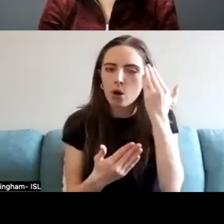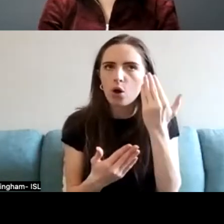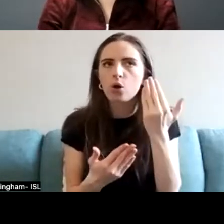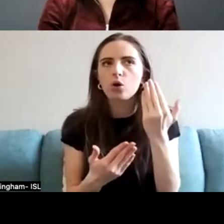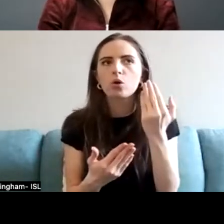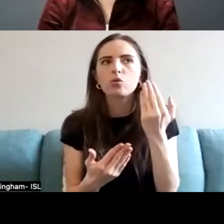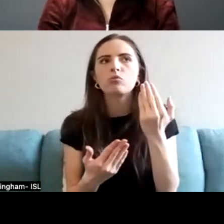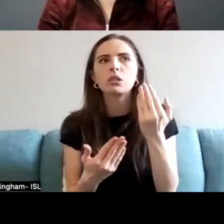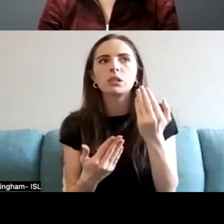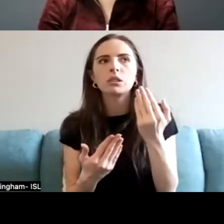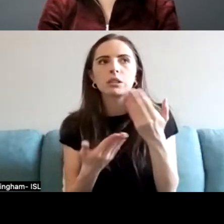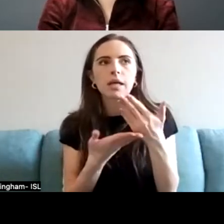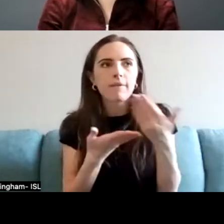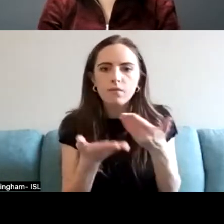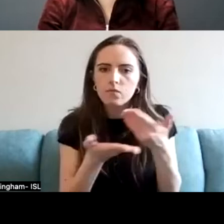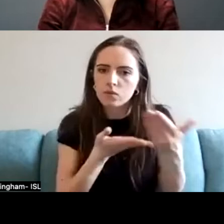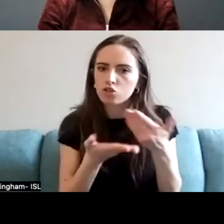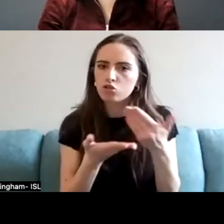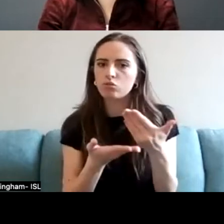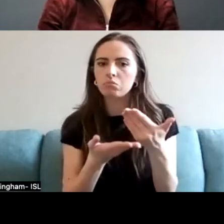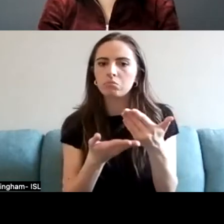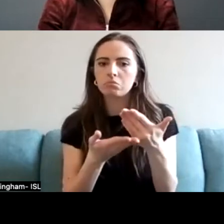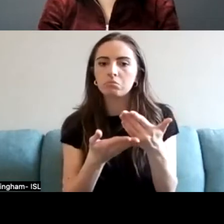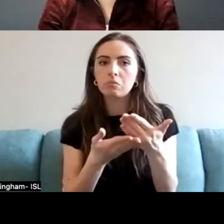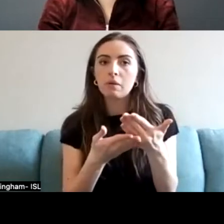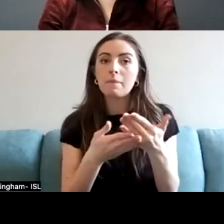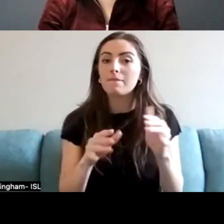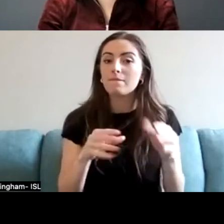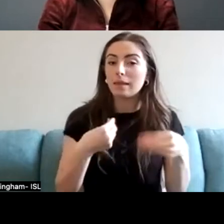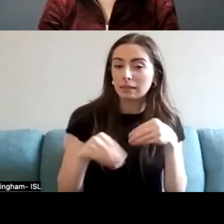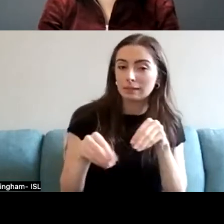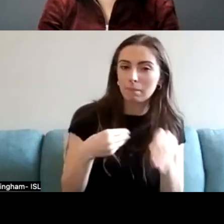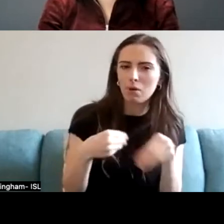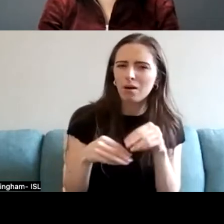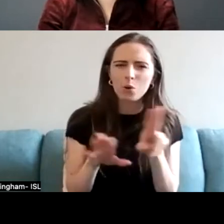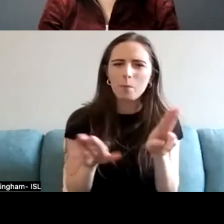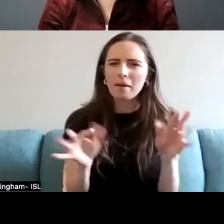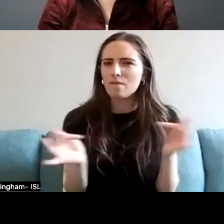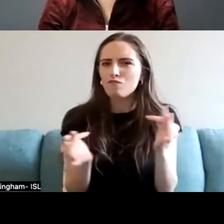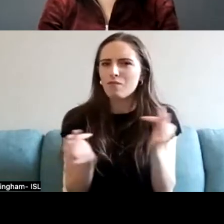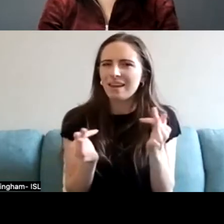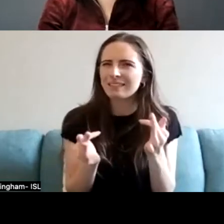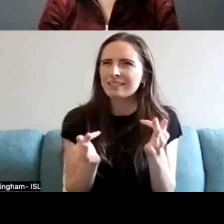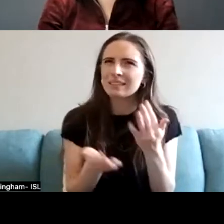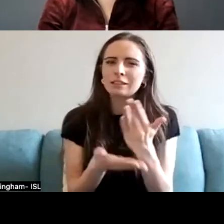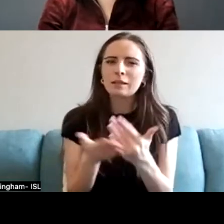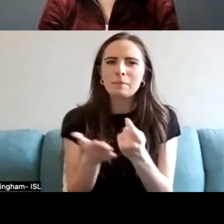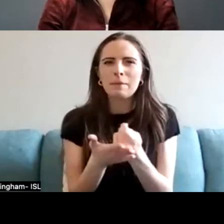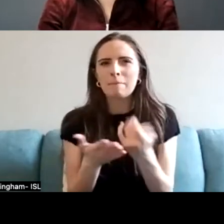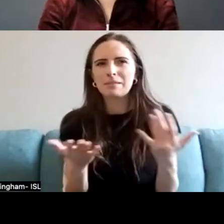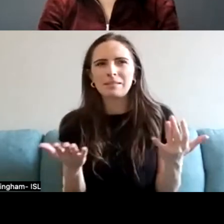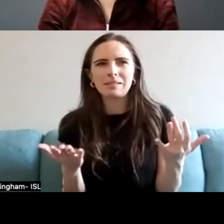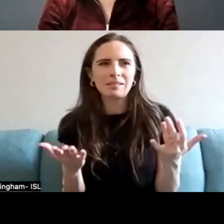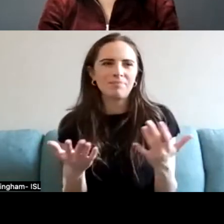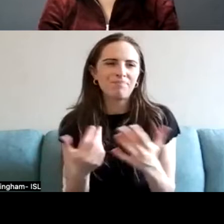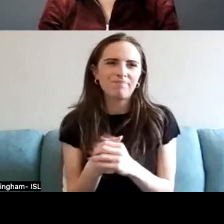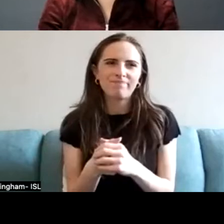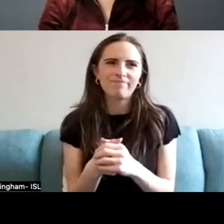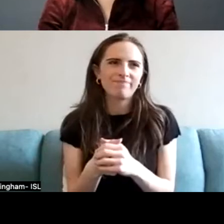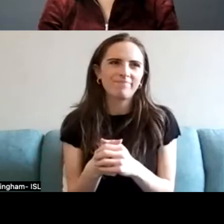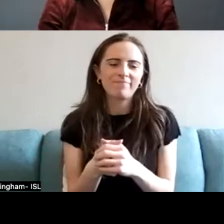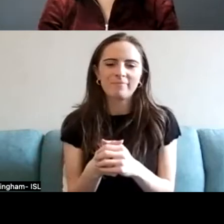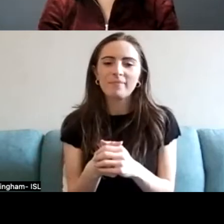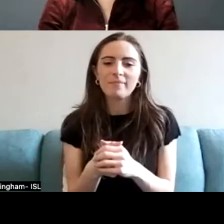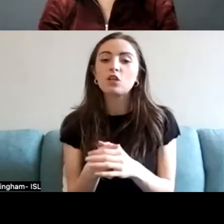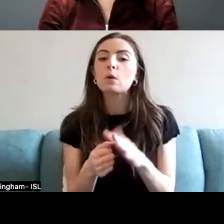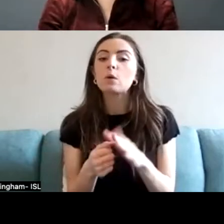adapt, and don't be afraid. I think sometimes if you